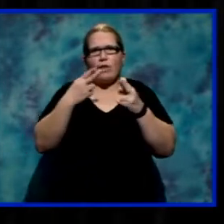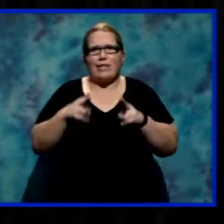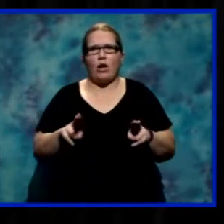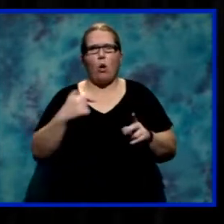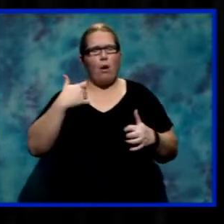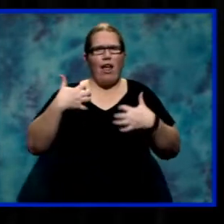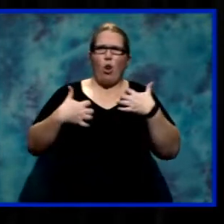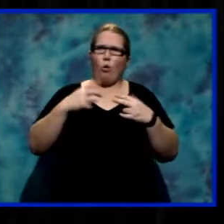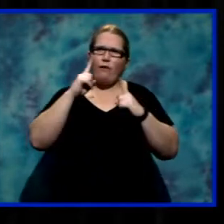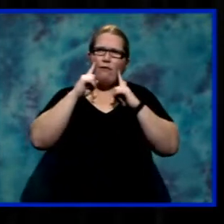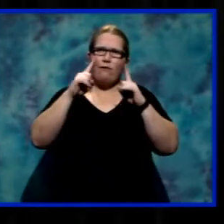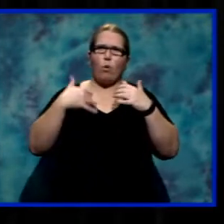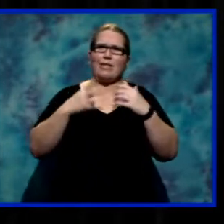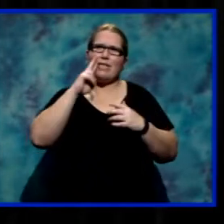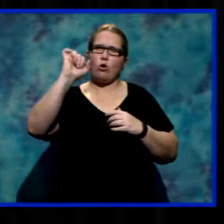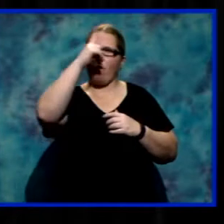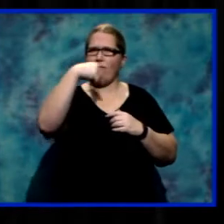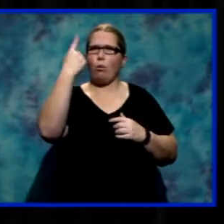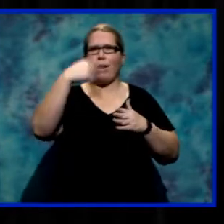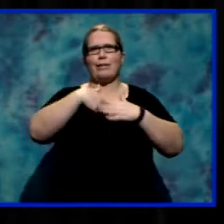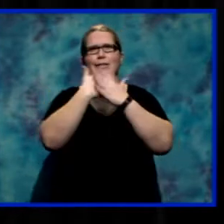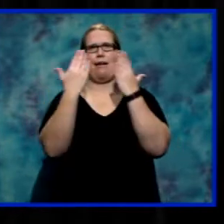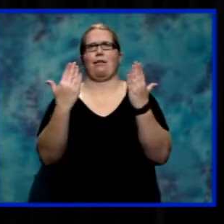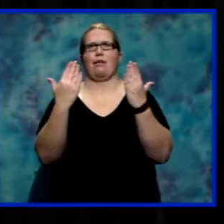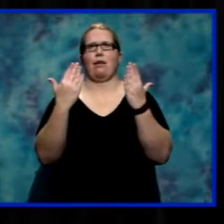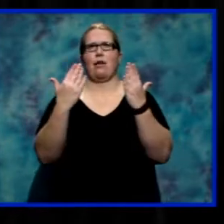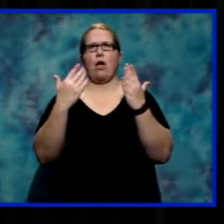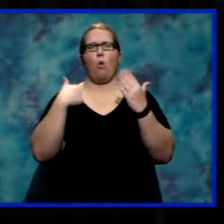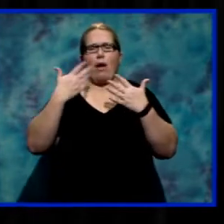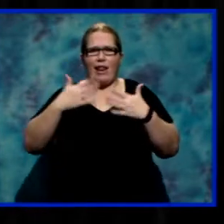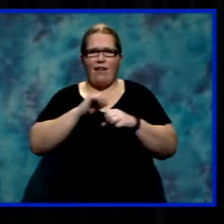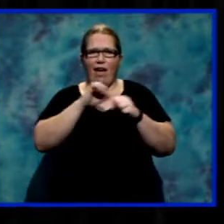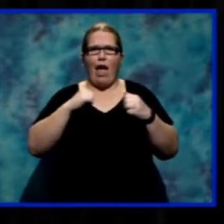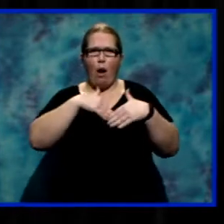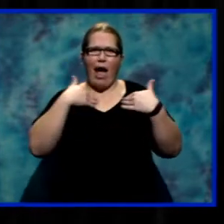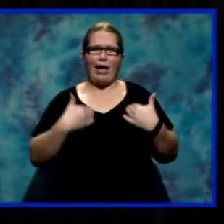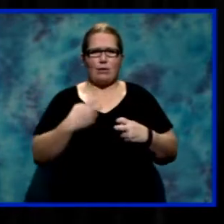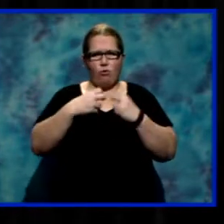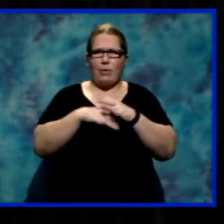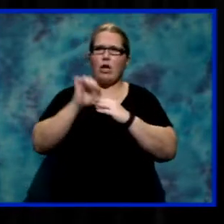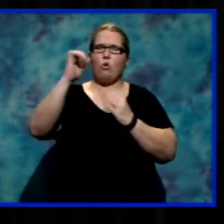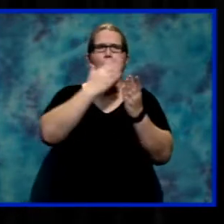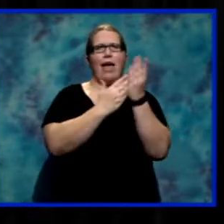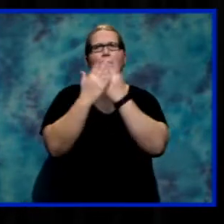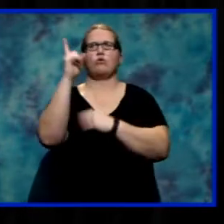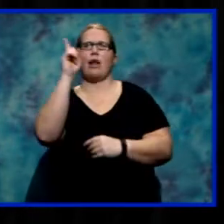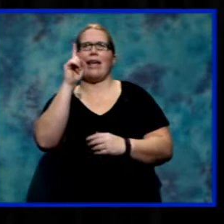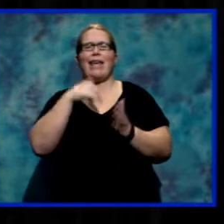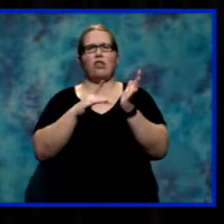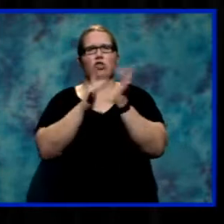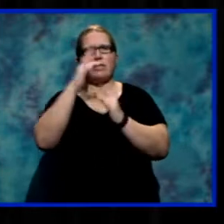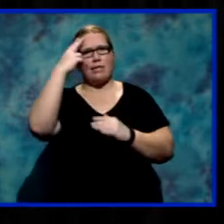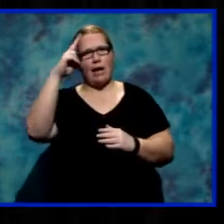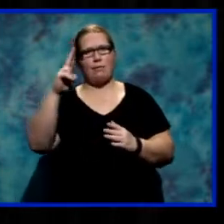so much to seeing your face one day soon, and we leave our hearts and our problems in your hands today. In Jesus' name we